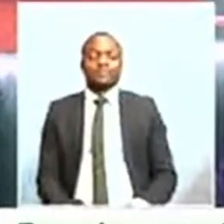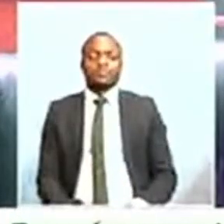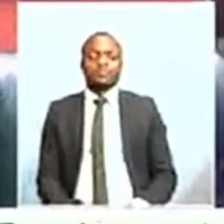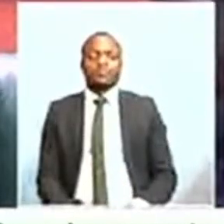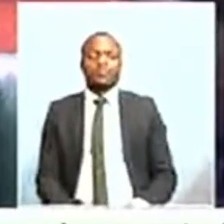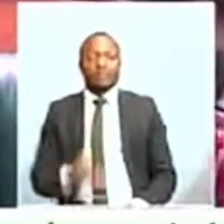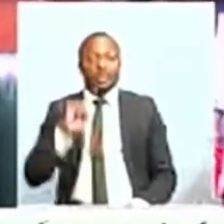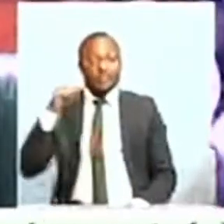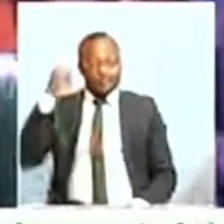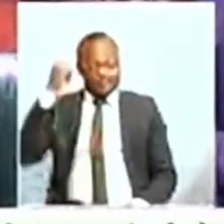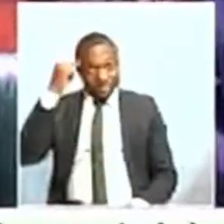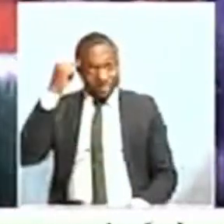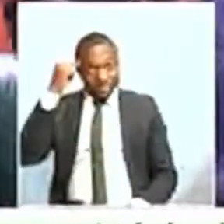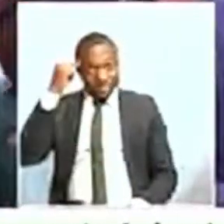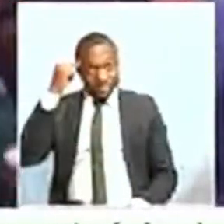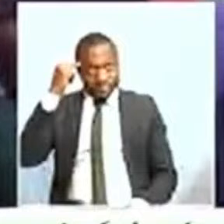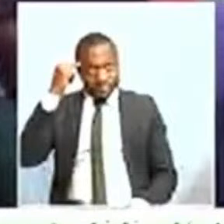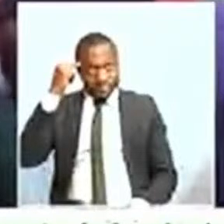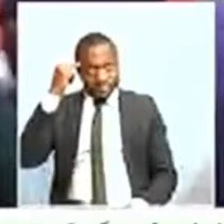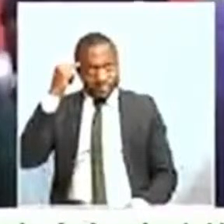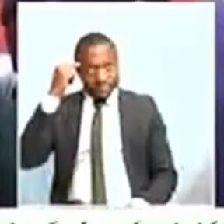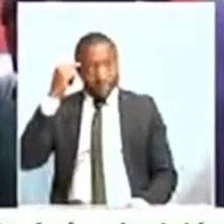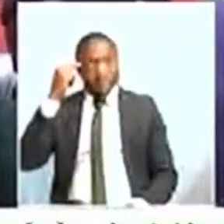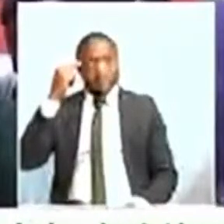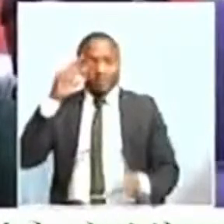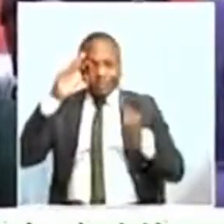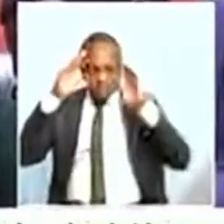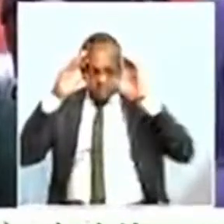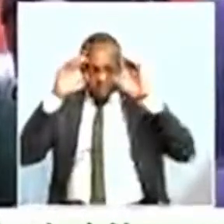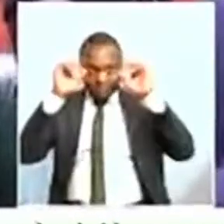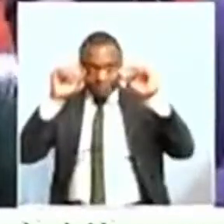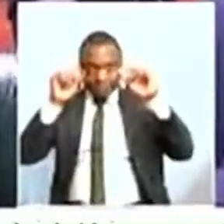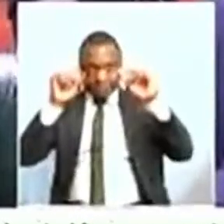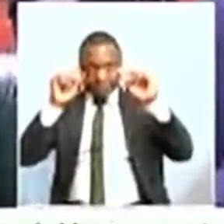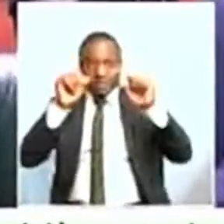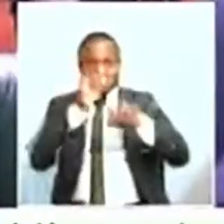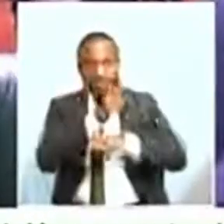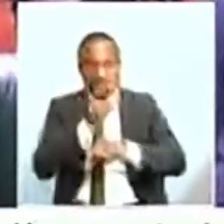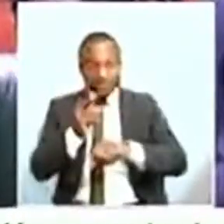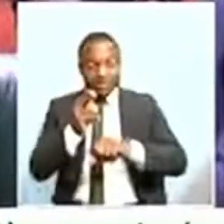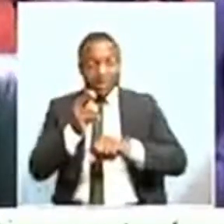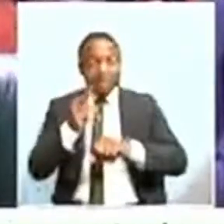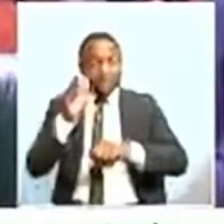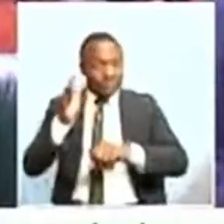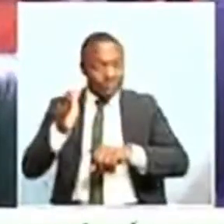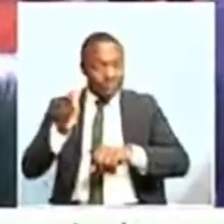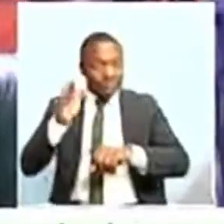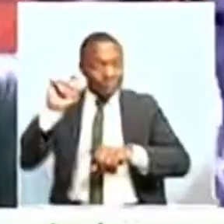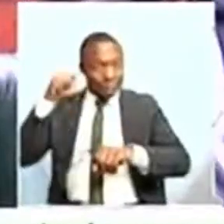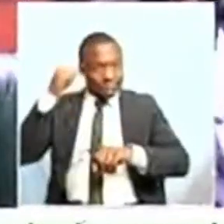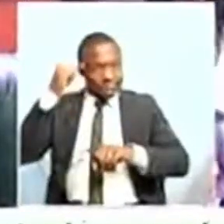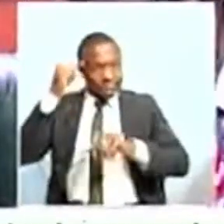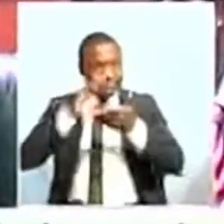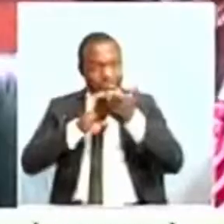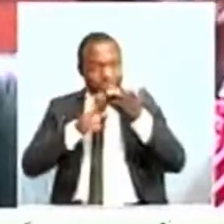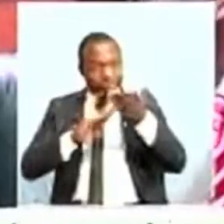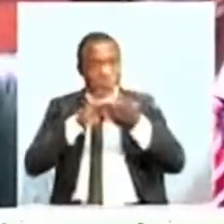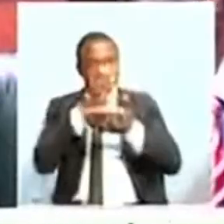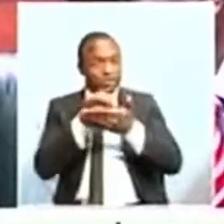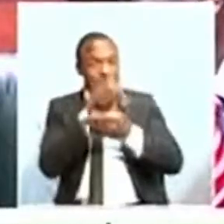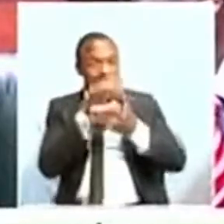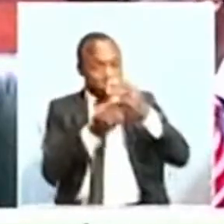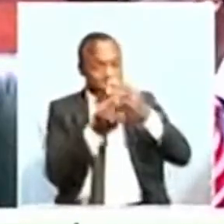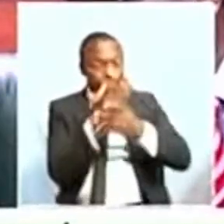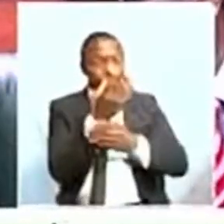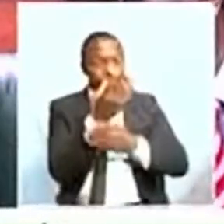the government of President Hakainde Hichilema, the UPND government, believes that when an economy